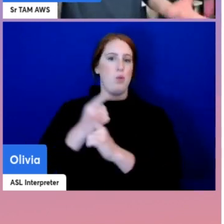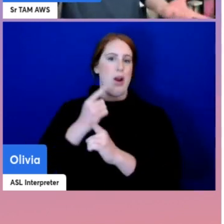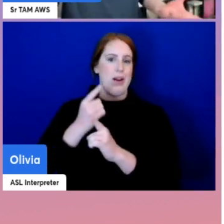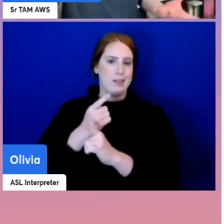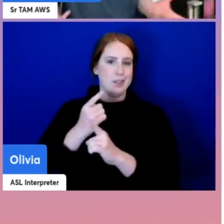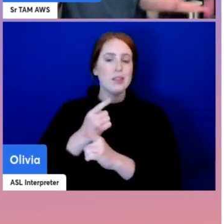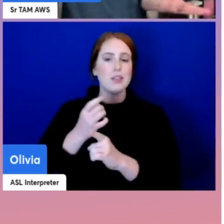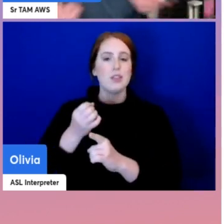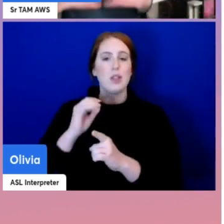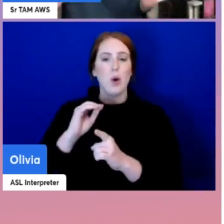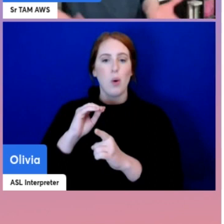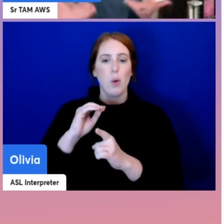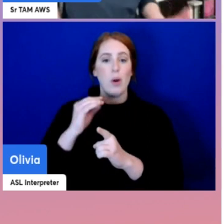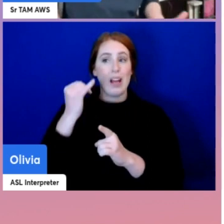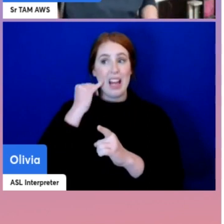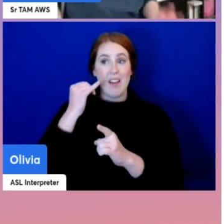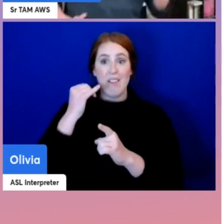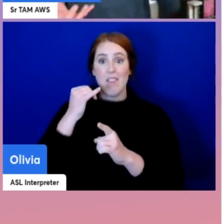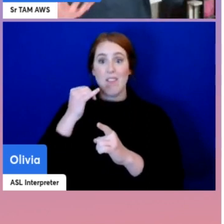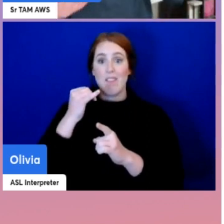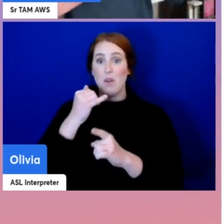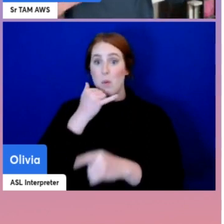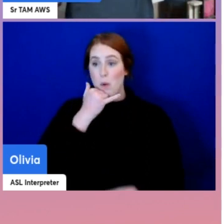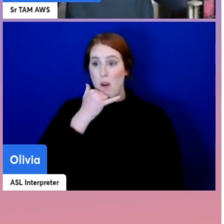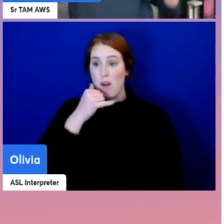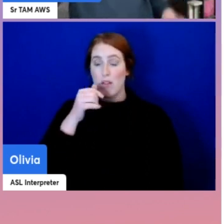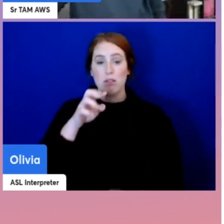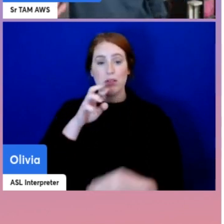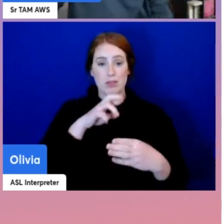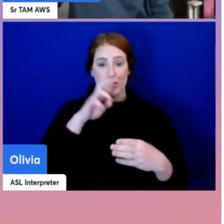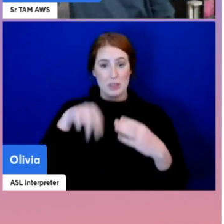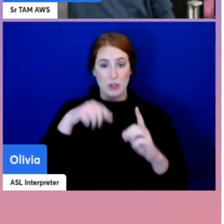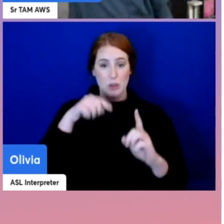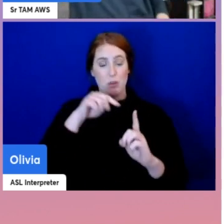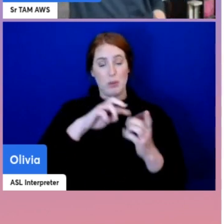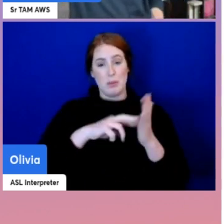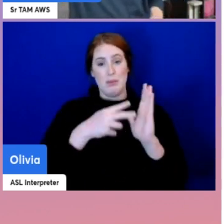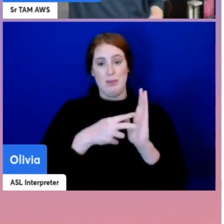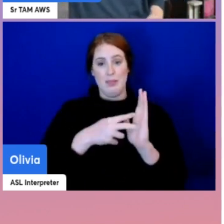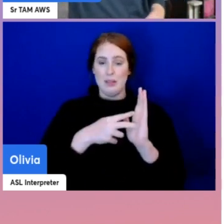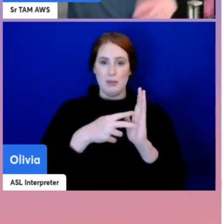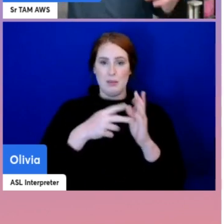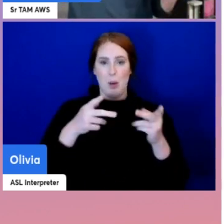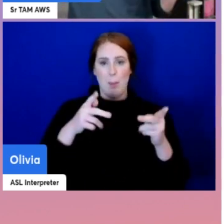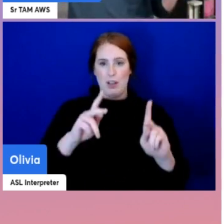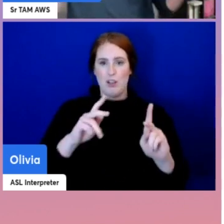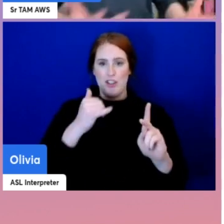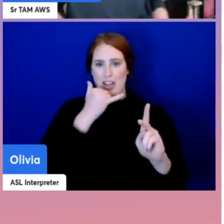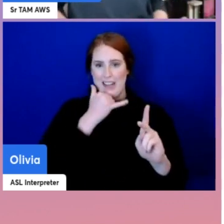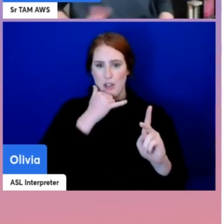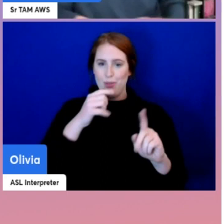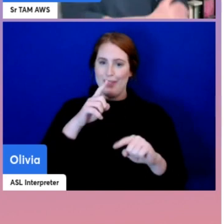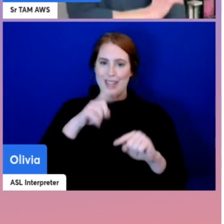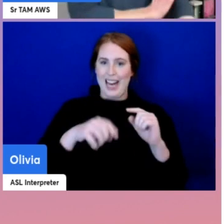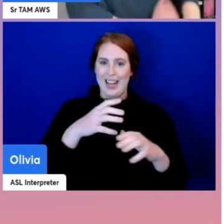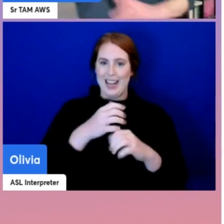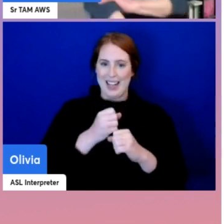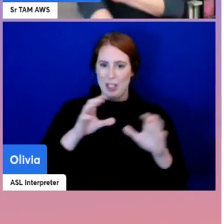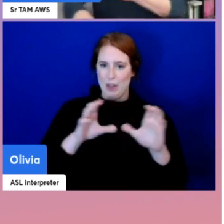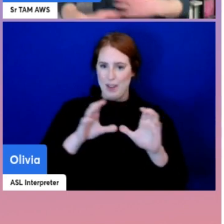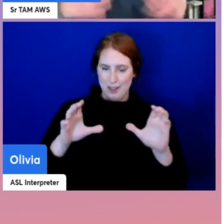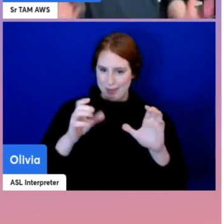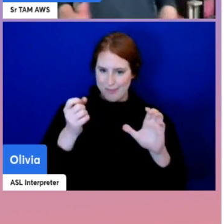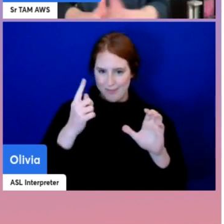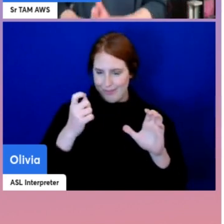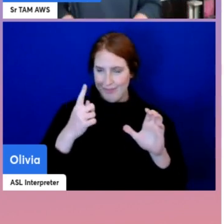The result of them being incorrect is that you just get a permissions error, right? You can't get those certificates, but that's annoying. And we want